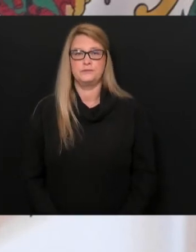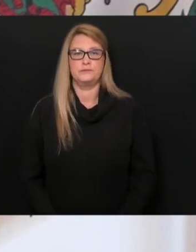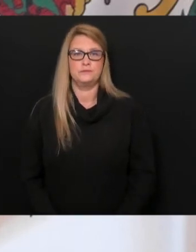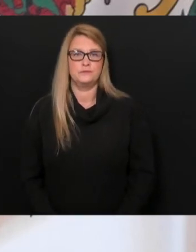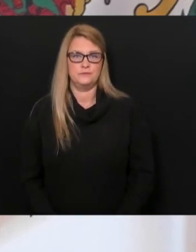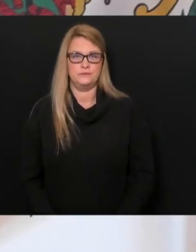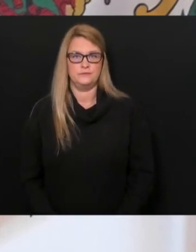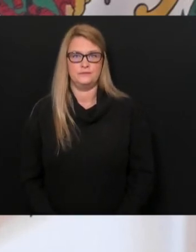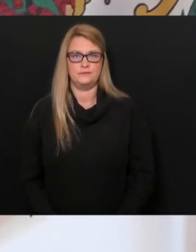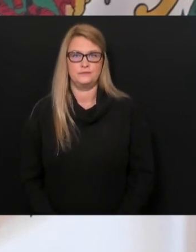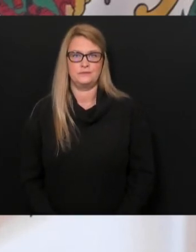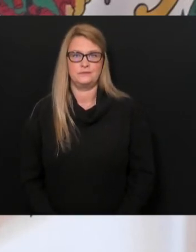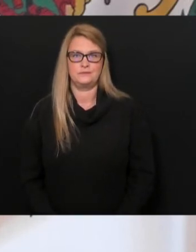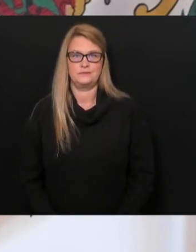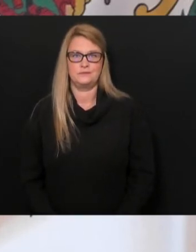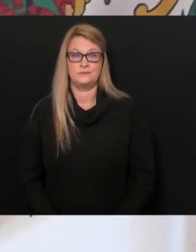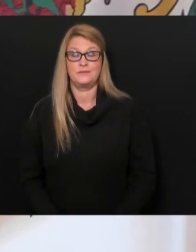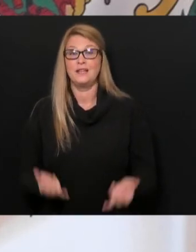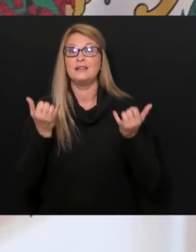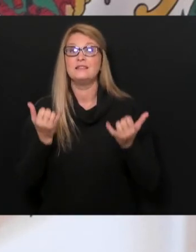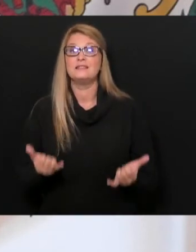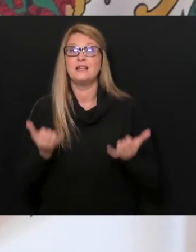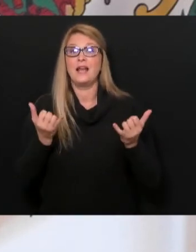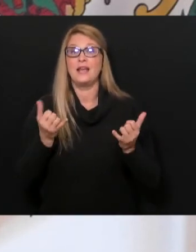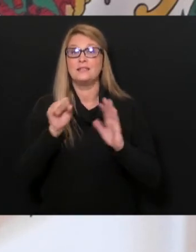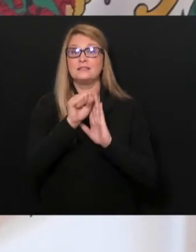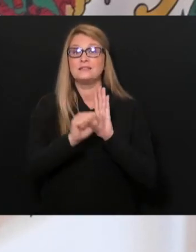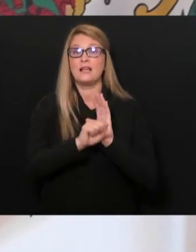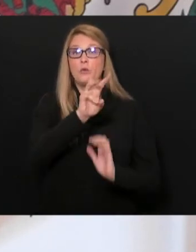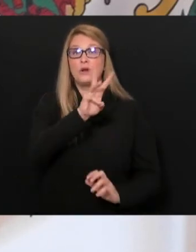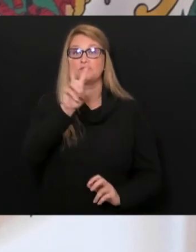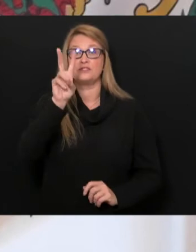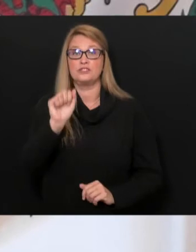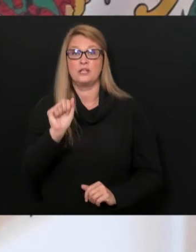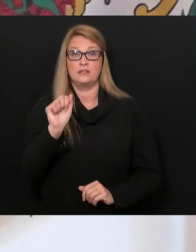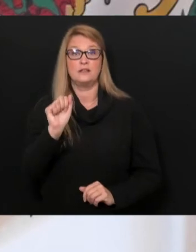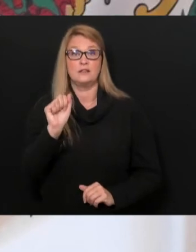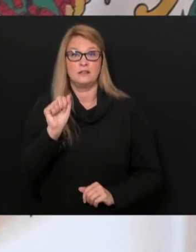as of today, in the state of West Virginia, we've